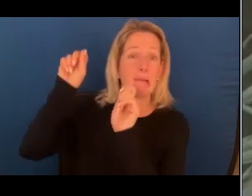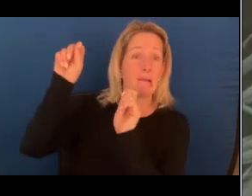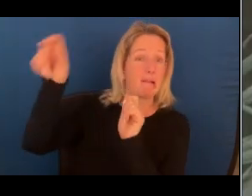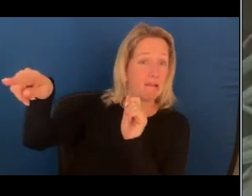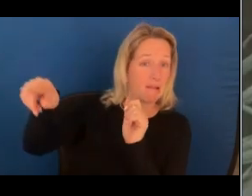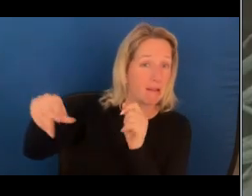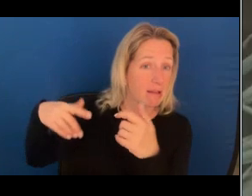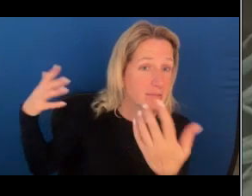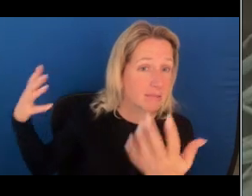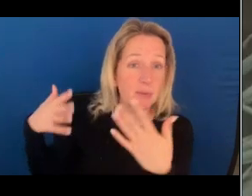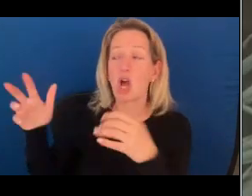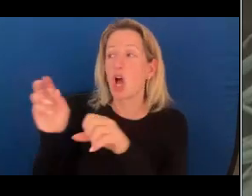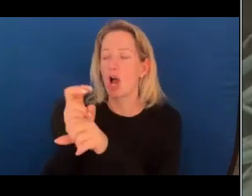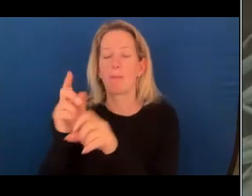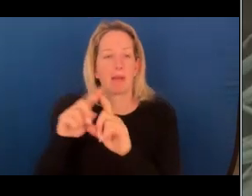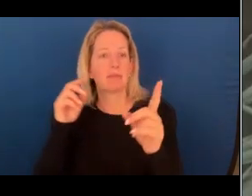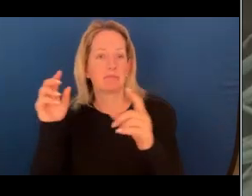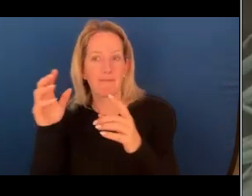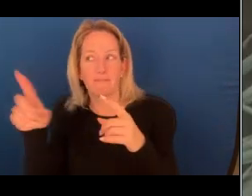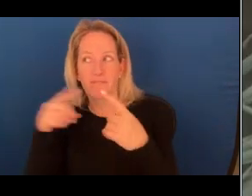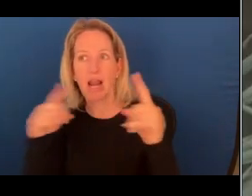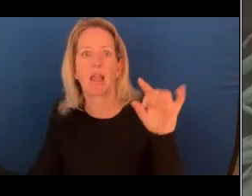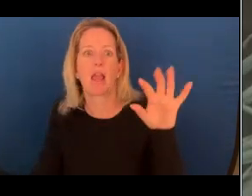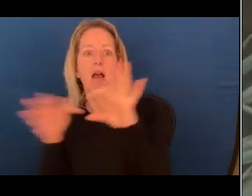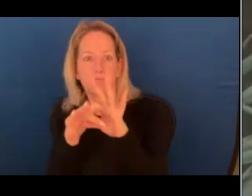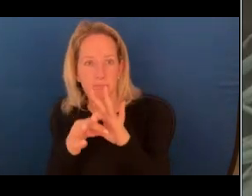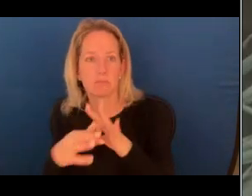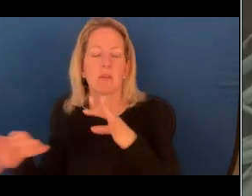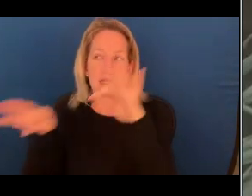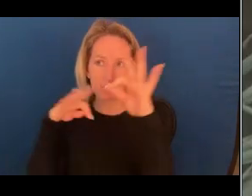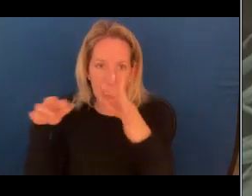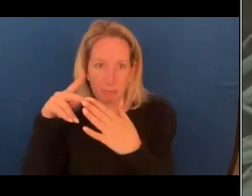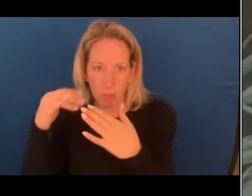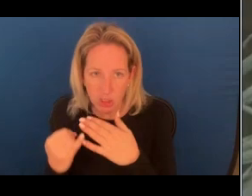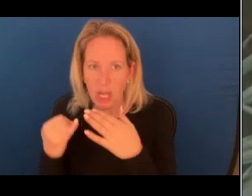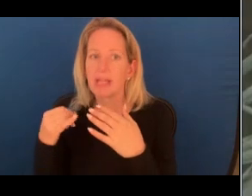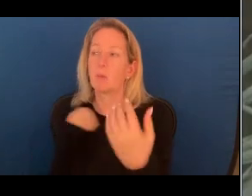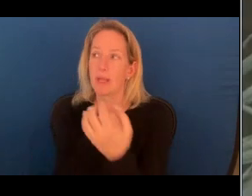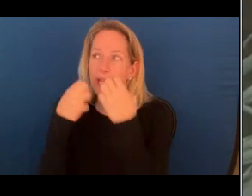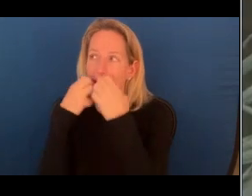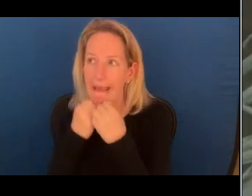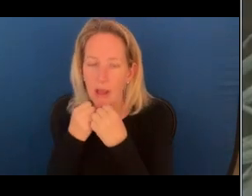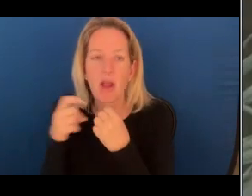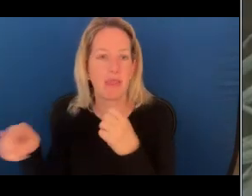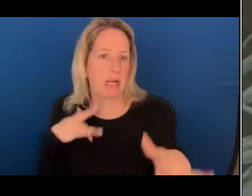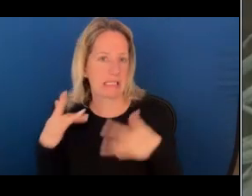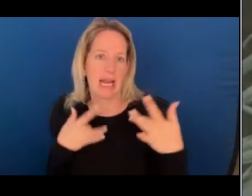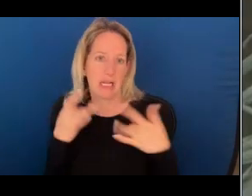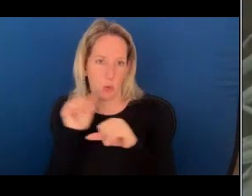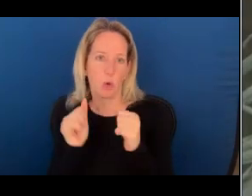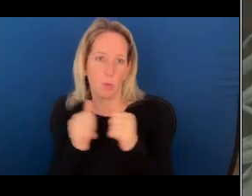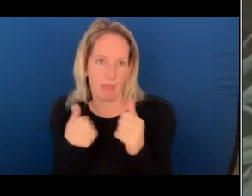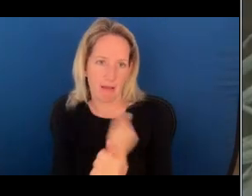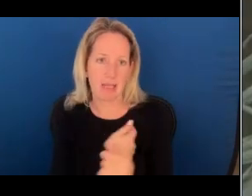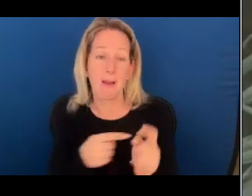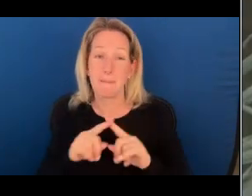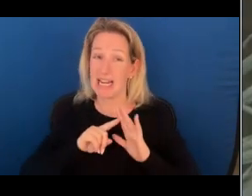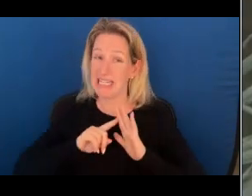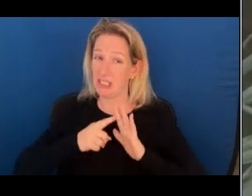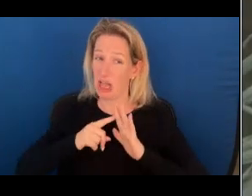don't know, that we cared and really wanted to learn from them, they were extremely excited to work with us. But initially,